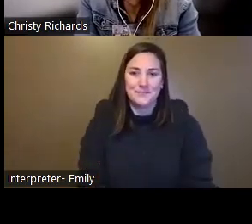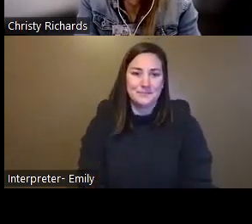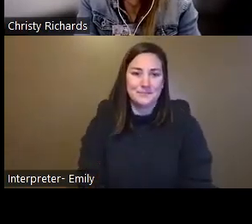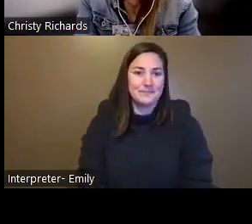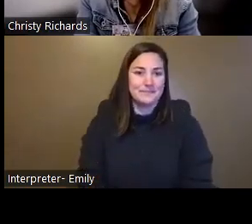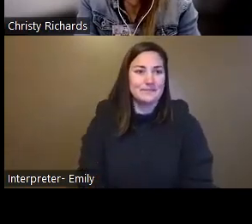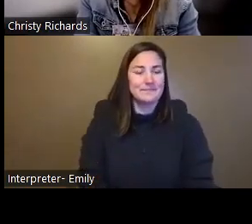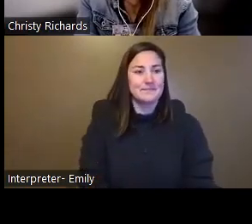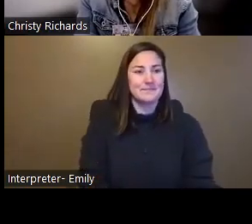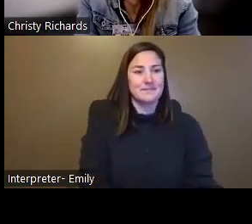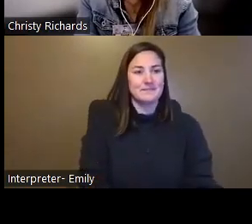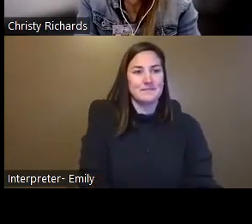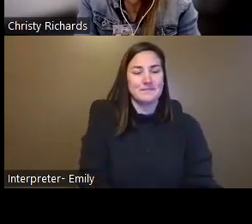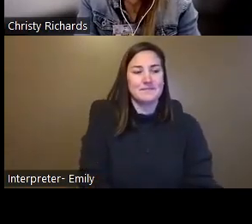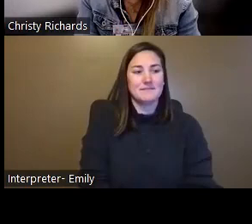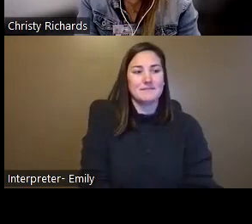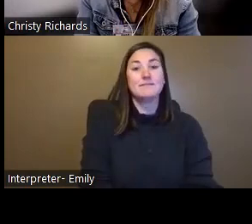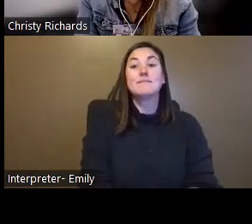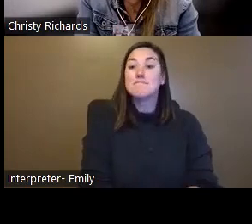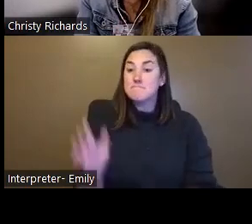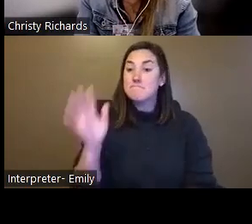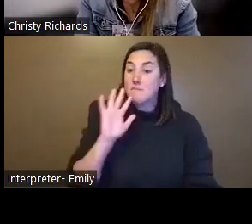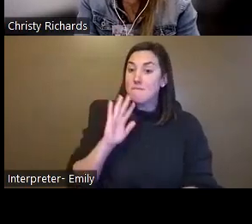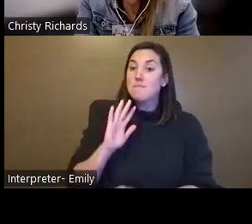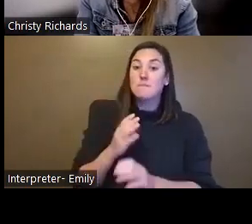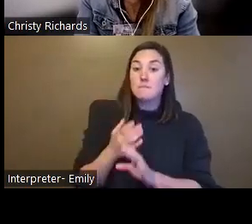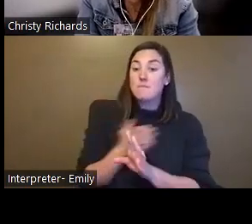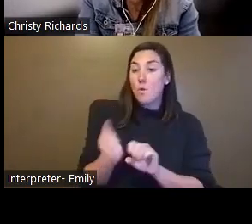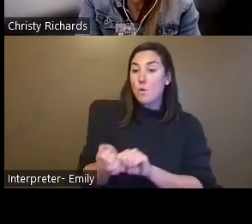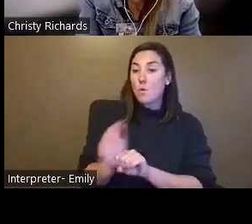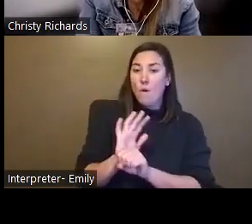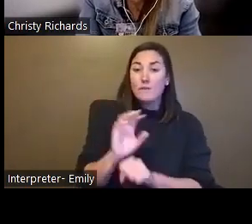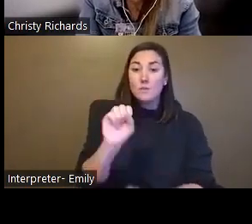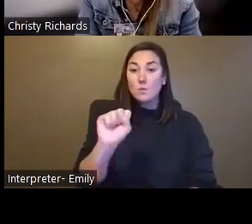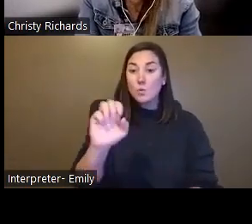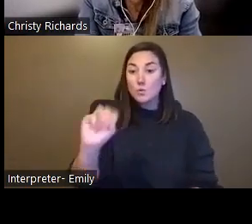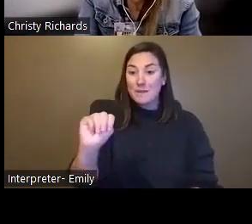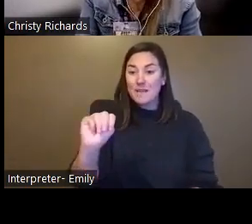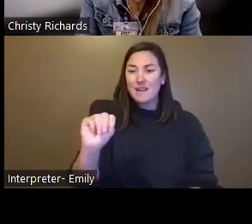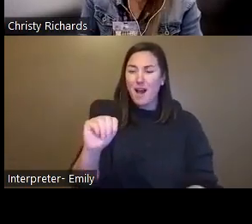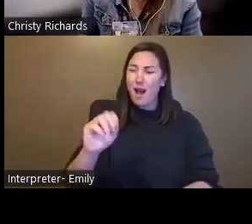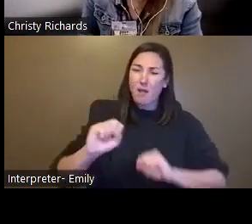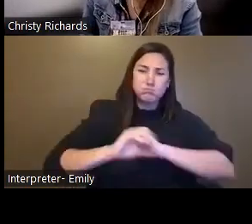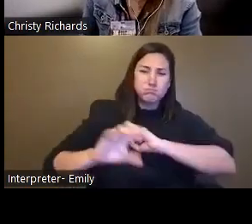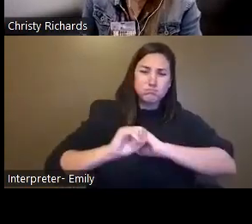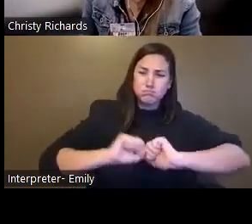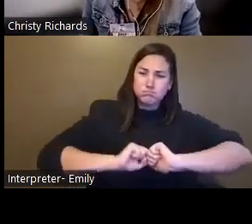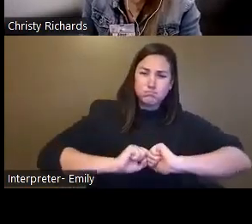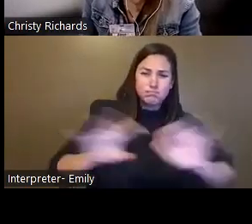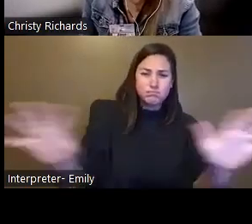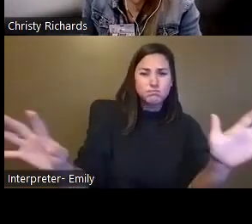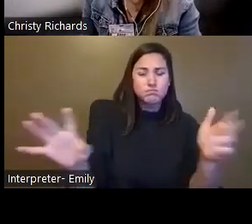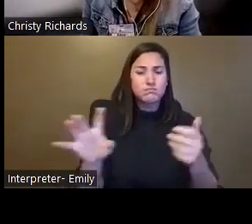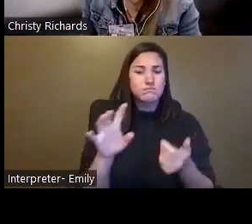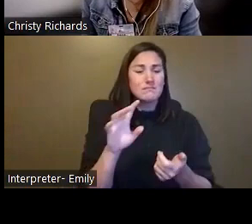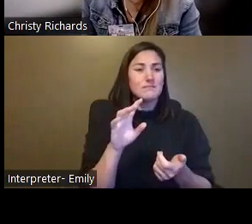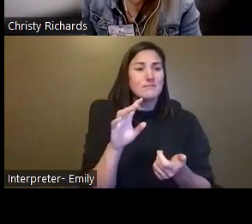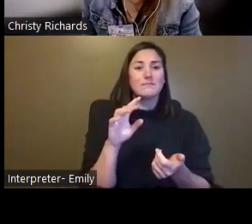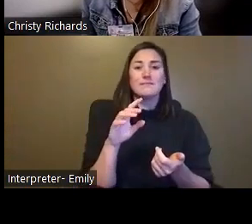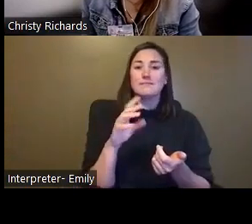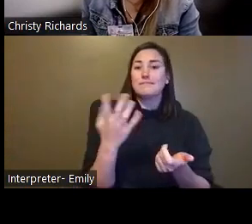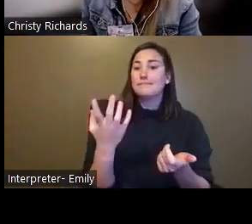the time, the advertisements were all over social media, right, pre-COVID. So the advertisements for these devices were